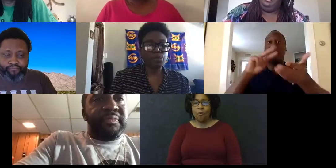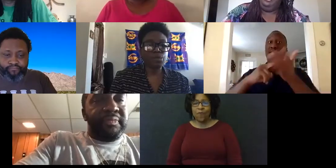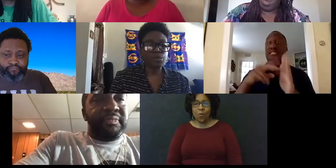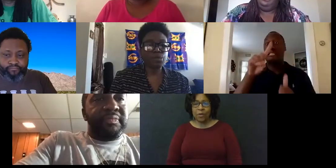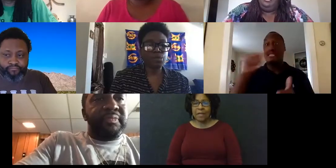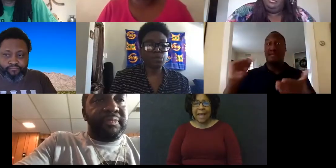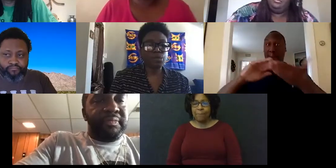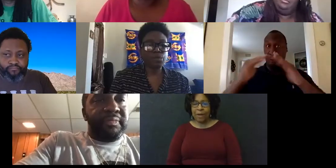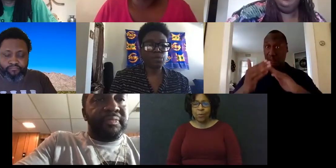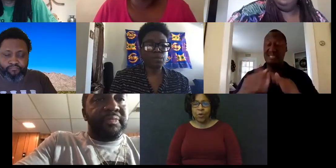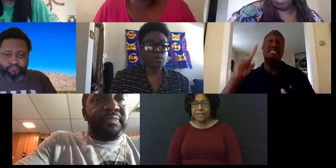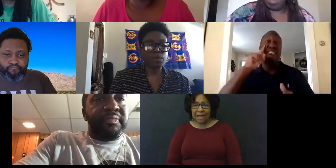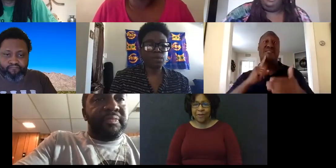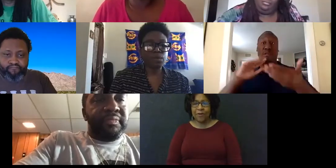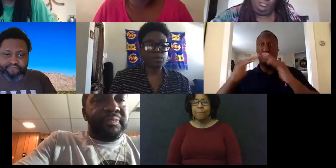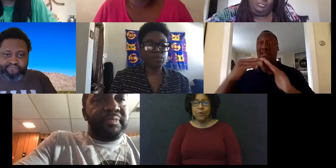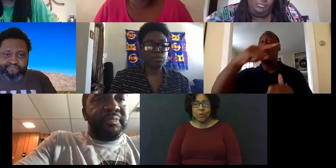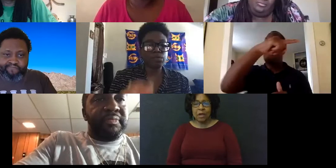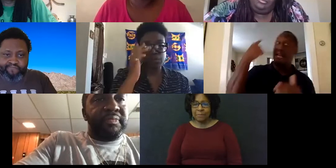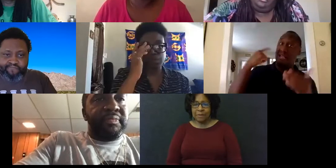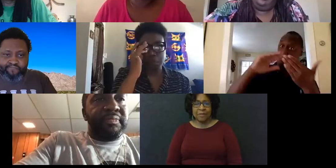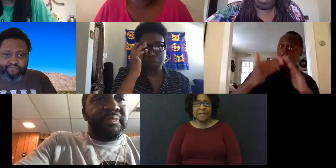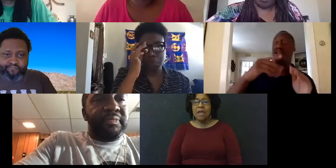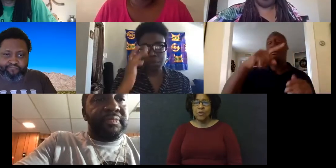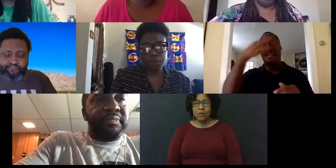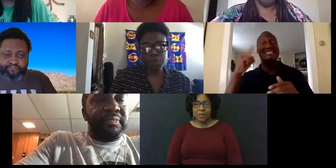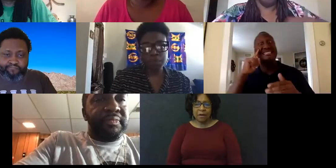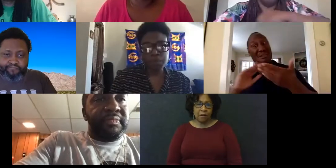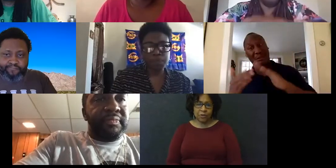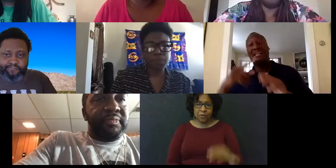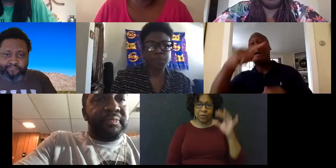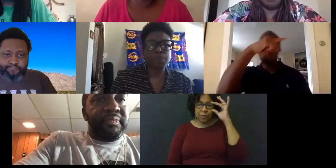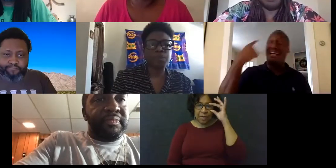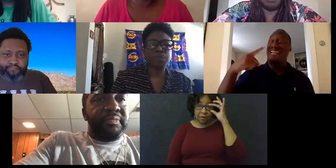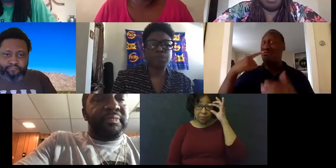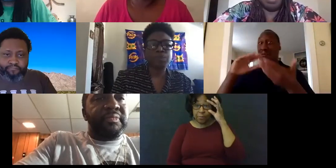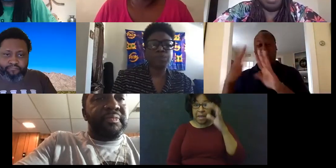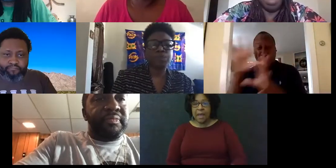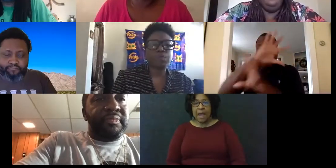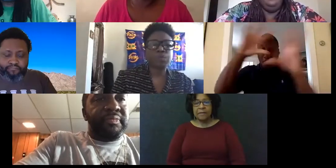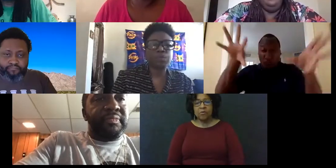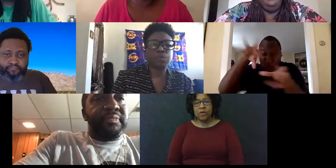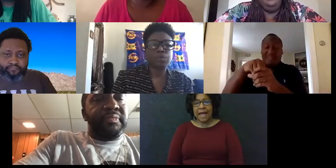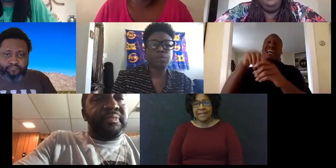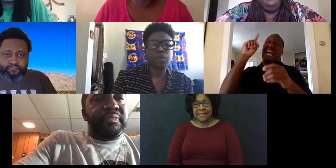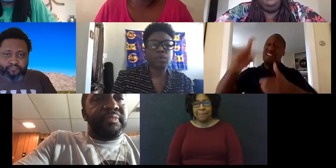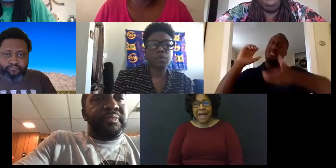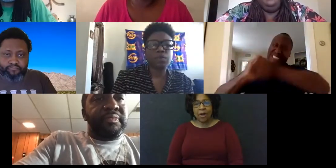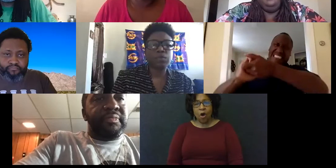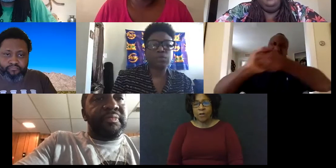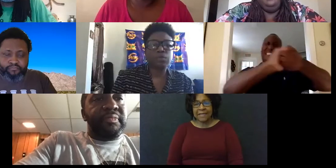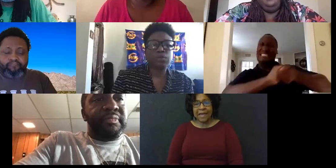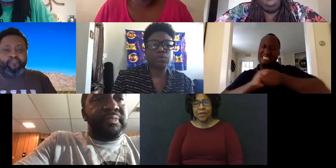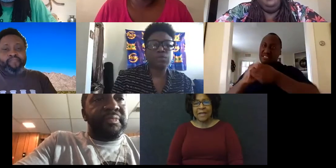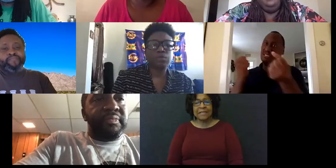go forward, collaborate, work together, use our community, use our culture, use our group, and realize that Black